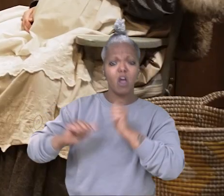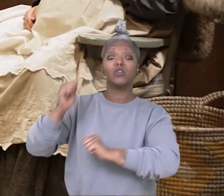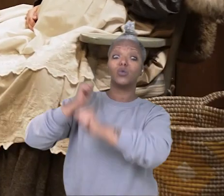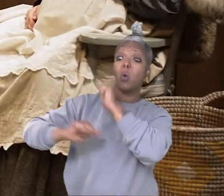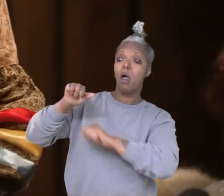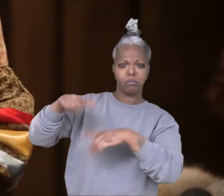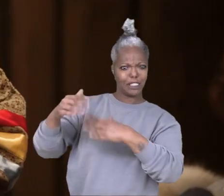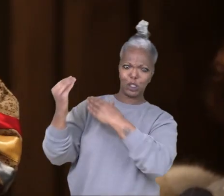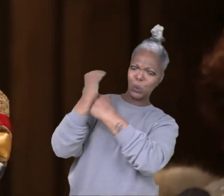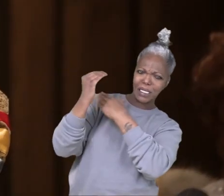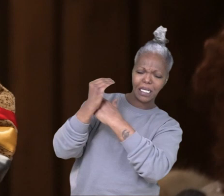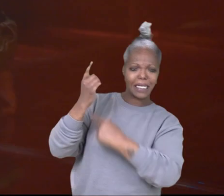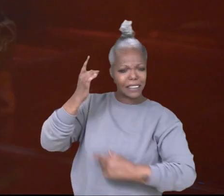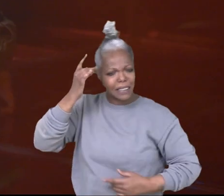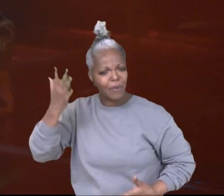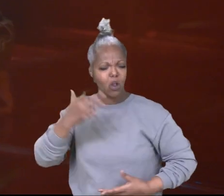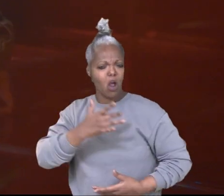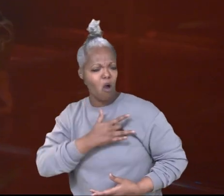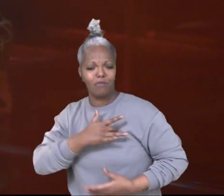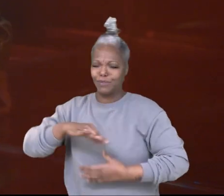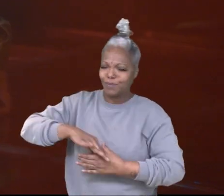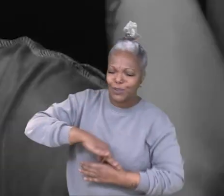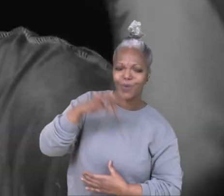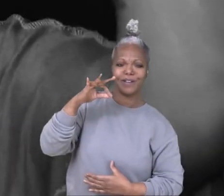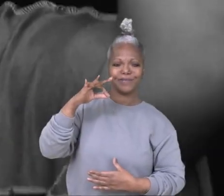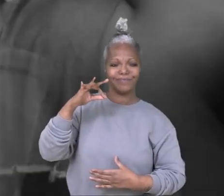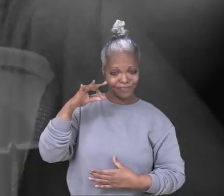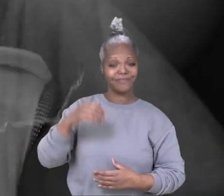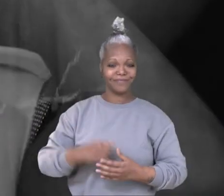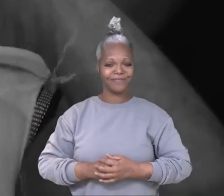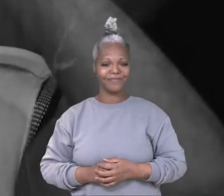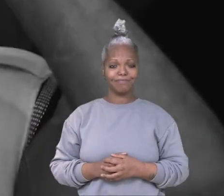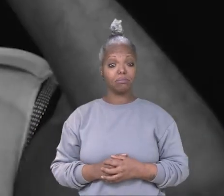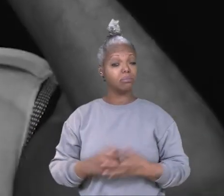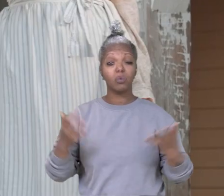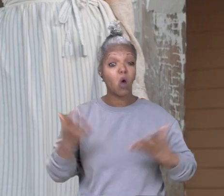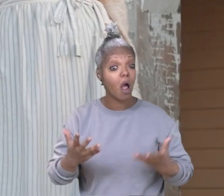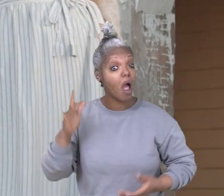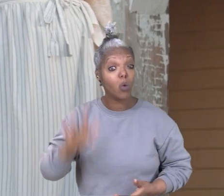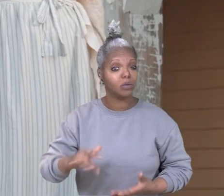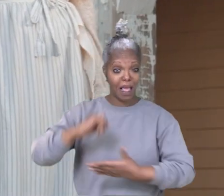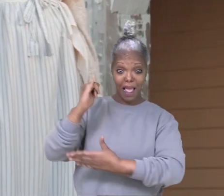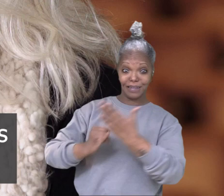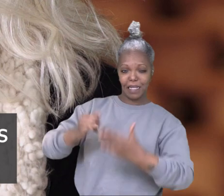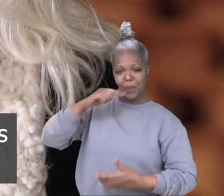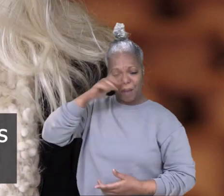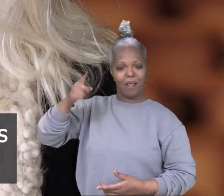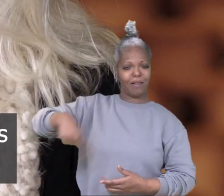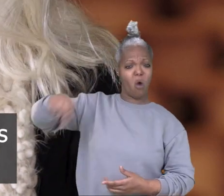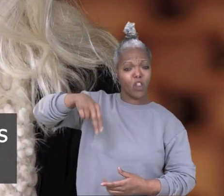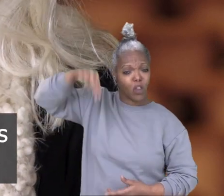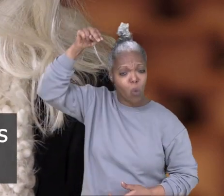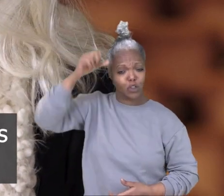stories. Stories that feed our minds, stories that feed our hearts and our souls.